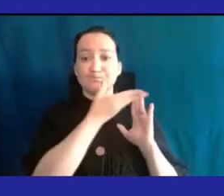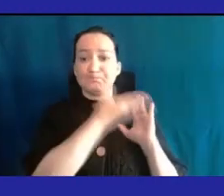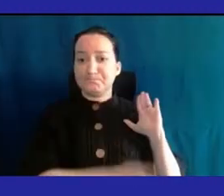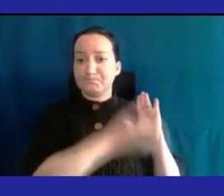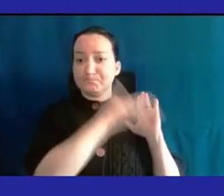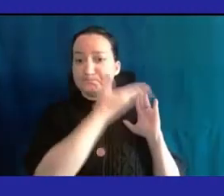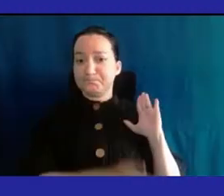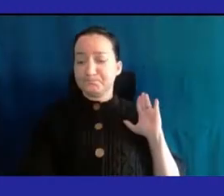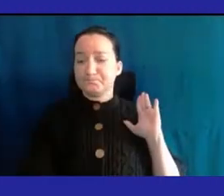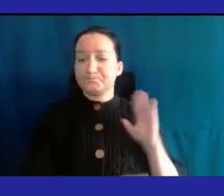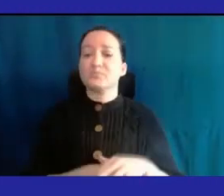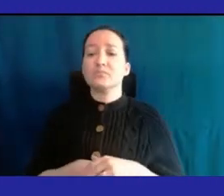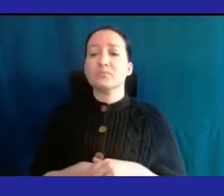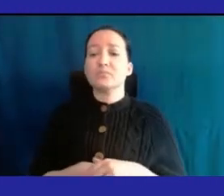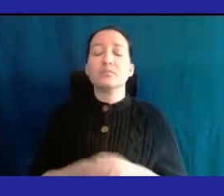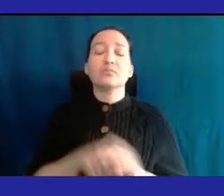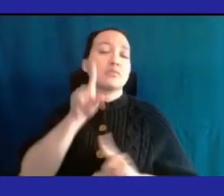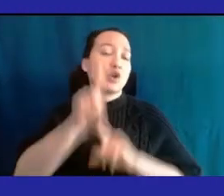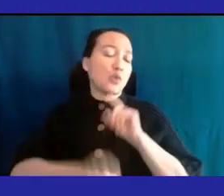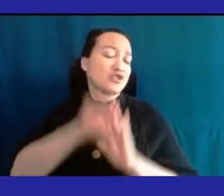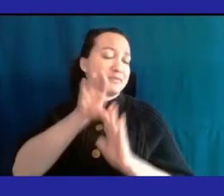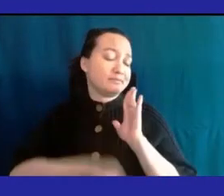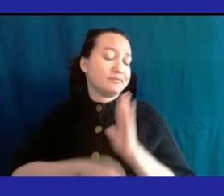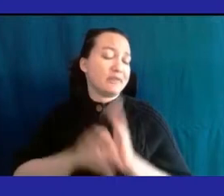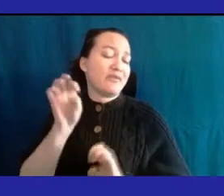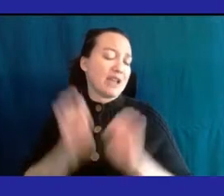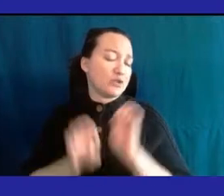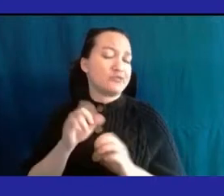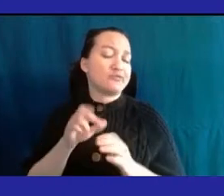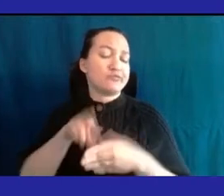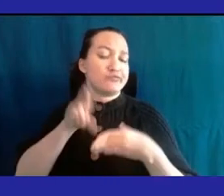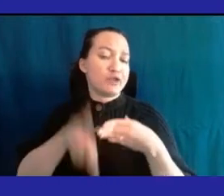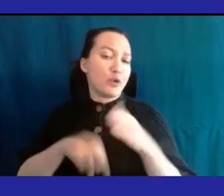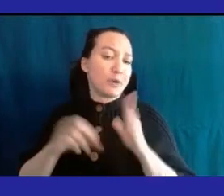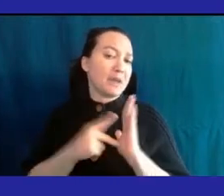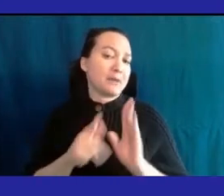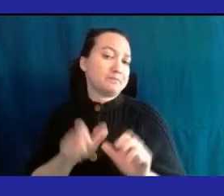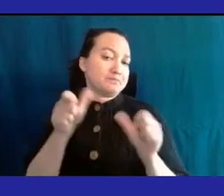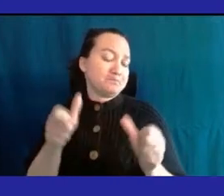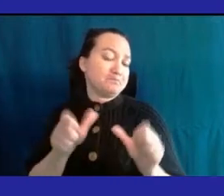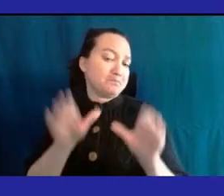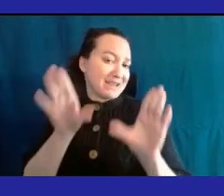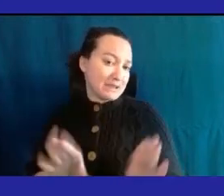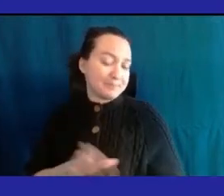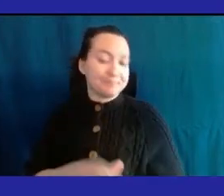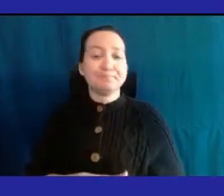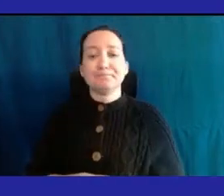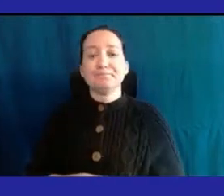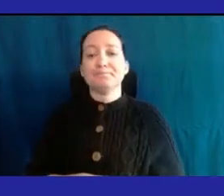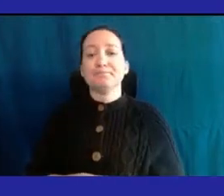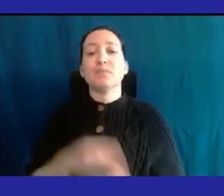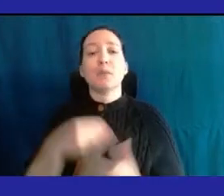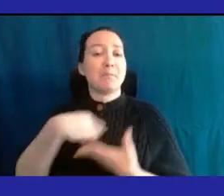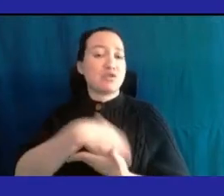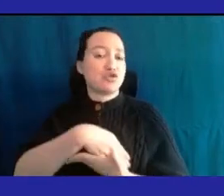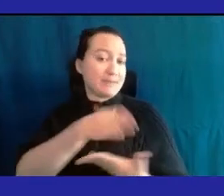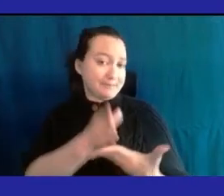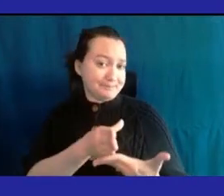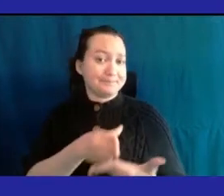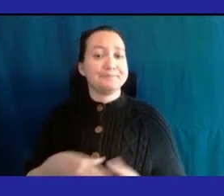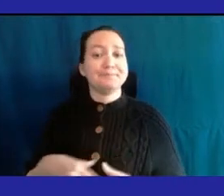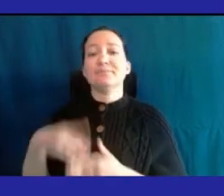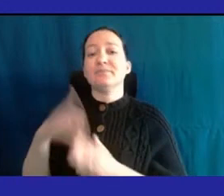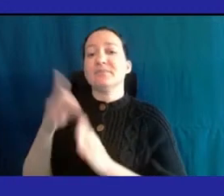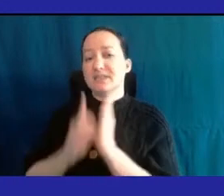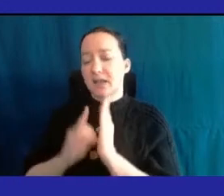The performance questionnaire evaluation resulted back as an excellent. And the project budget, you have the design build